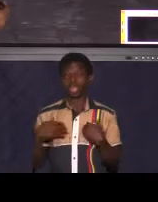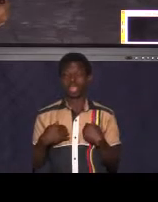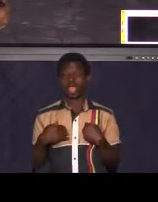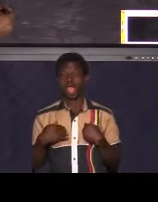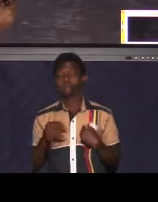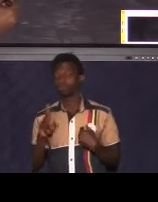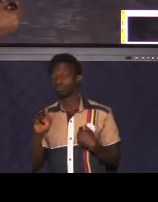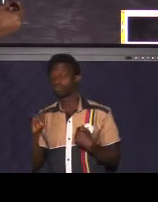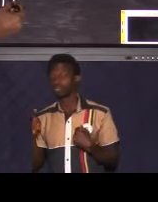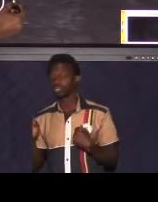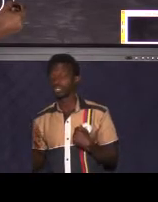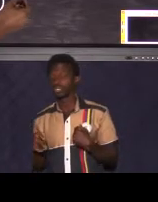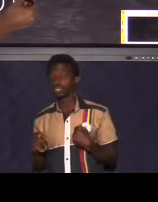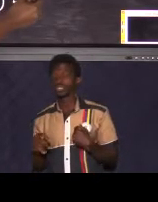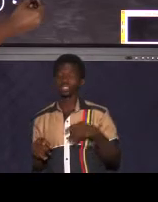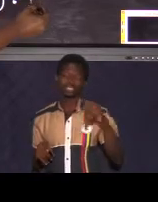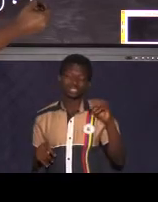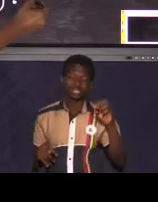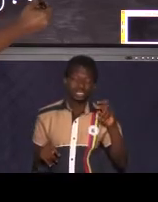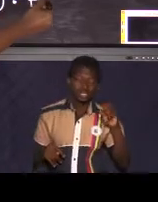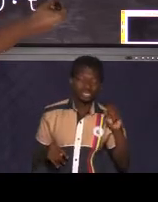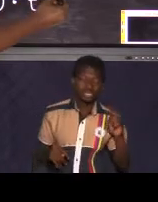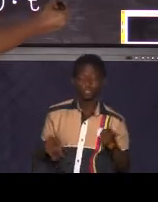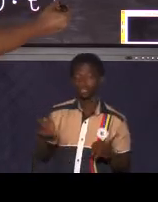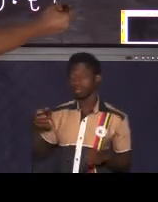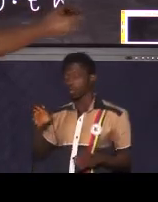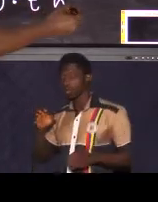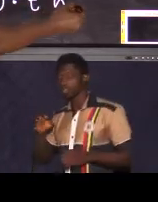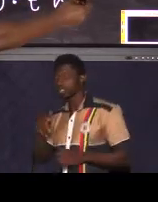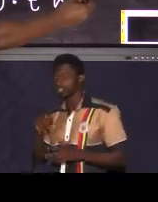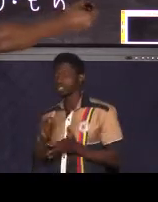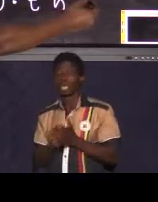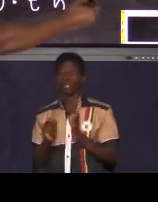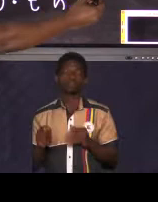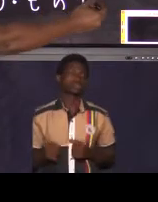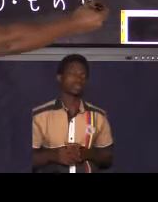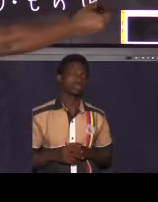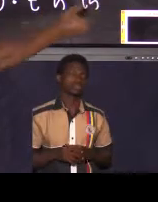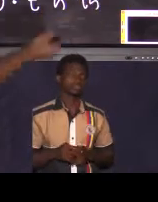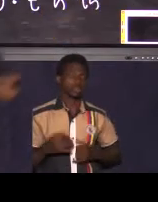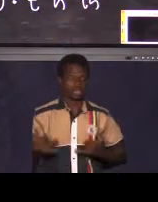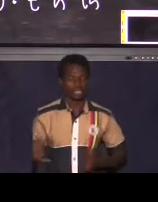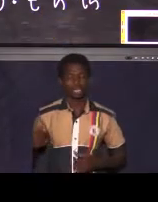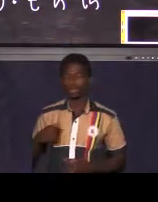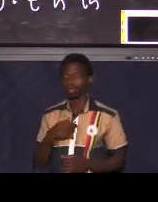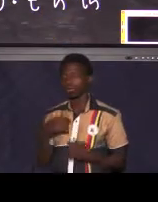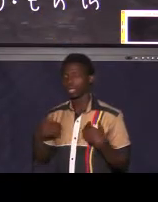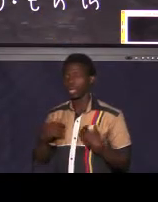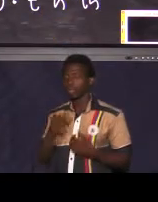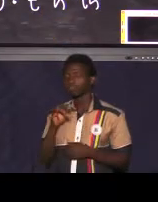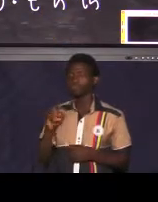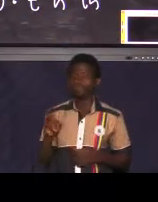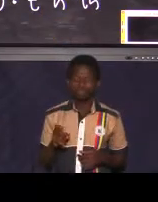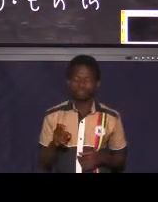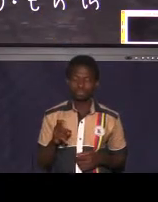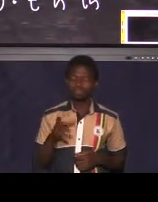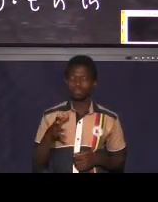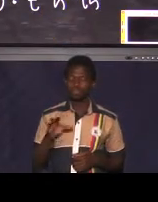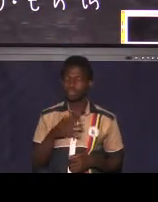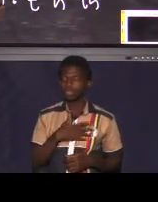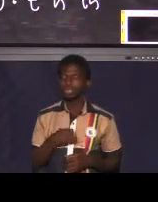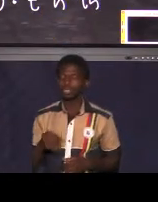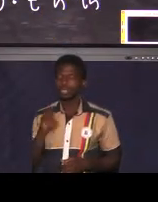can have unit, tenth, hundredth, thousandth. Okay, now we'll fix